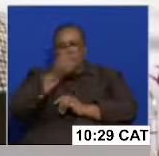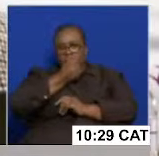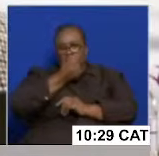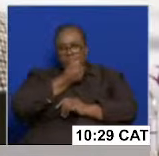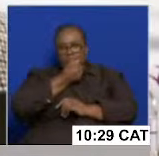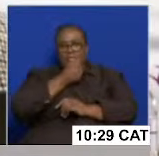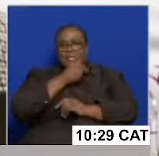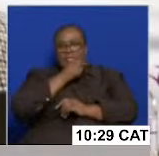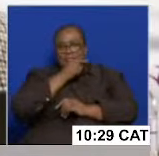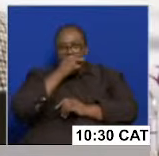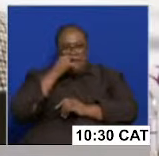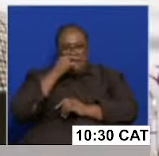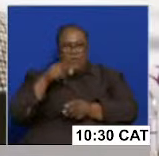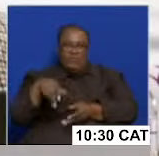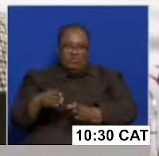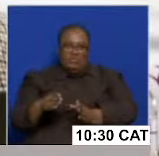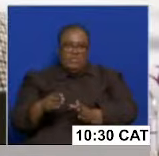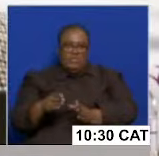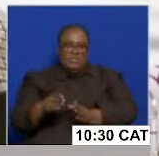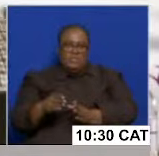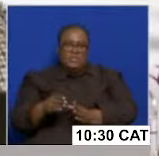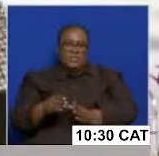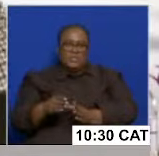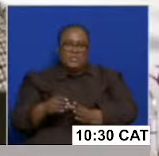street where All the right. apartment block is All right, located. thank you.